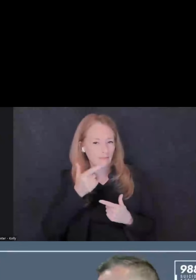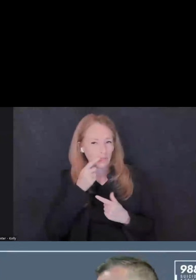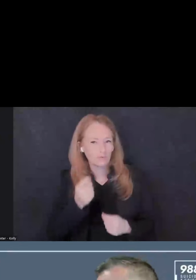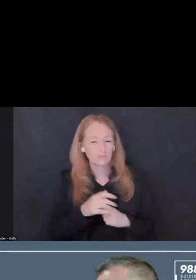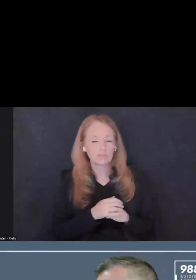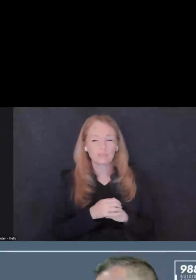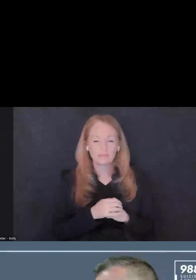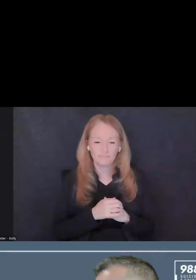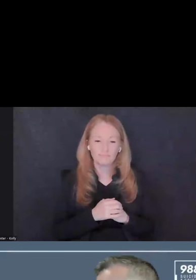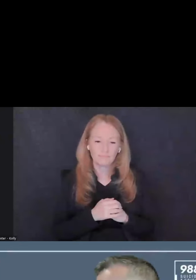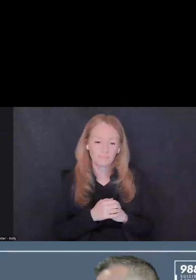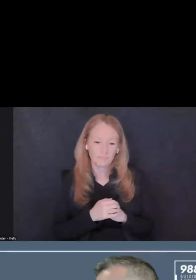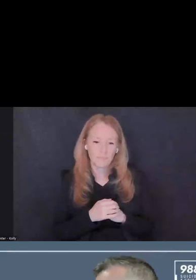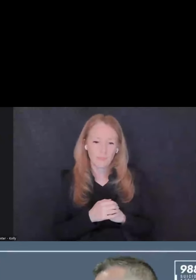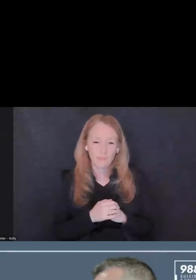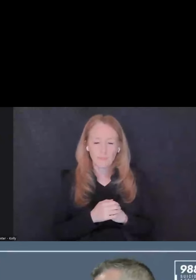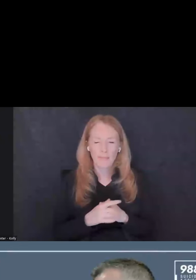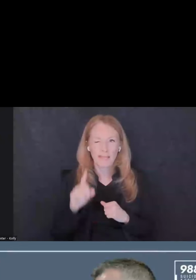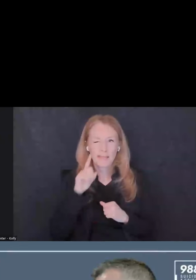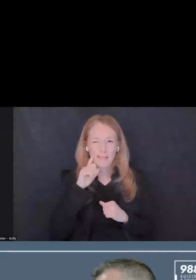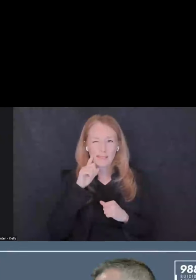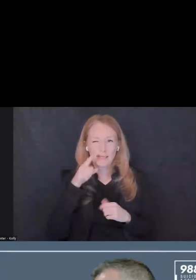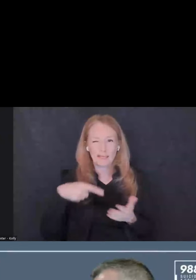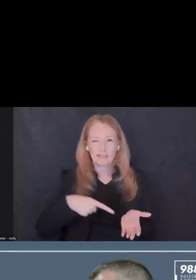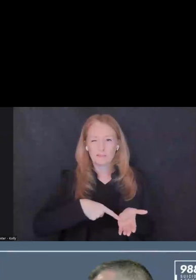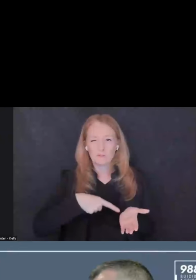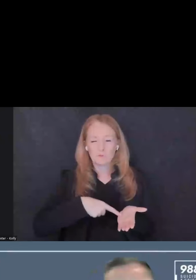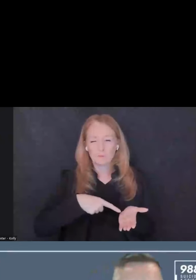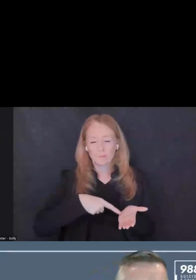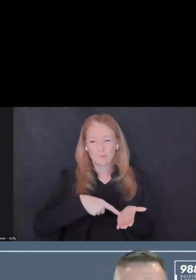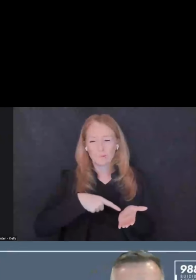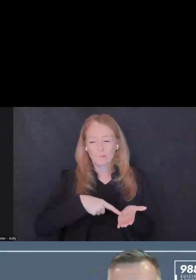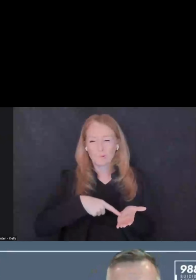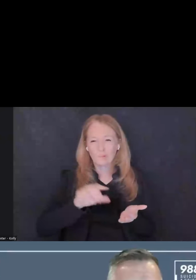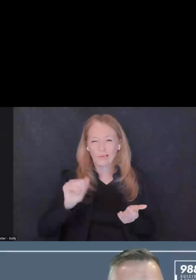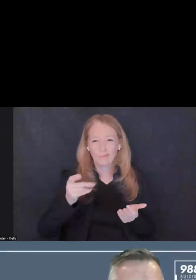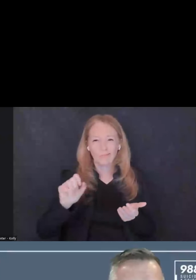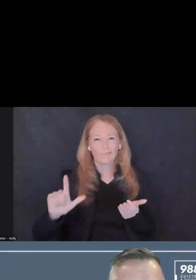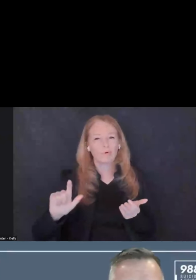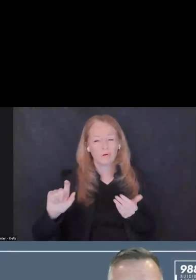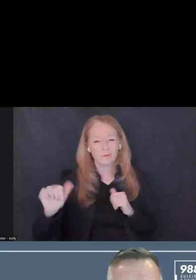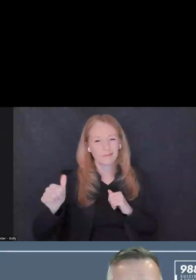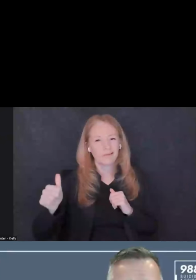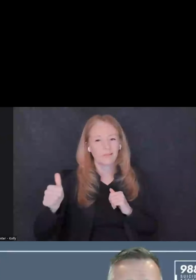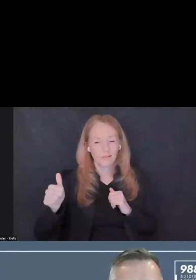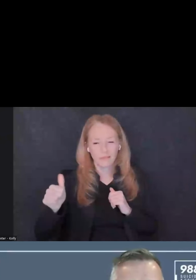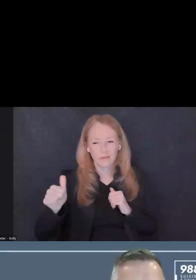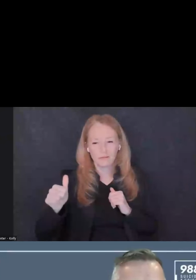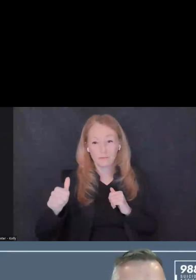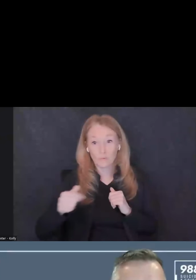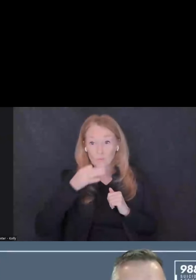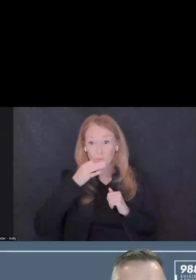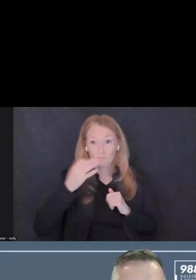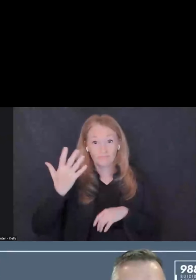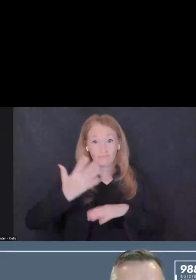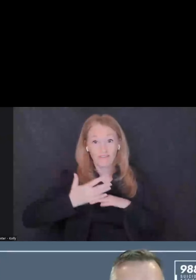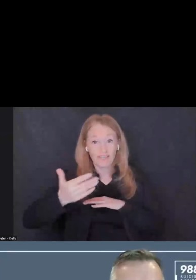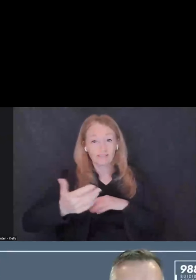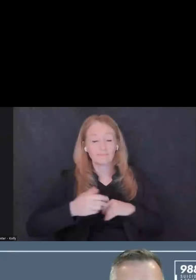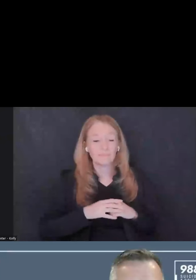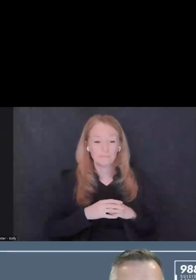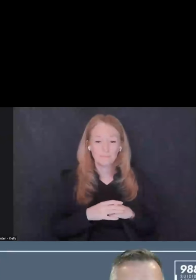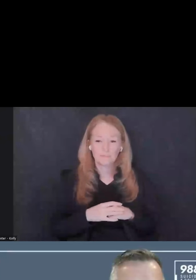providing feedback there. I believe the deadline is coming up, it's April 10th, so I guess 5 days from now. And